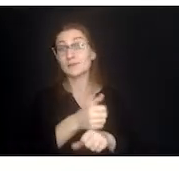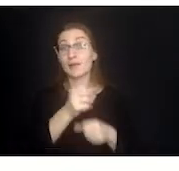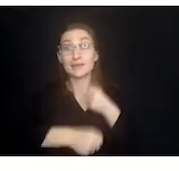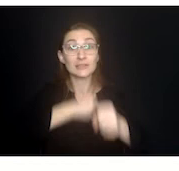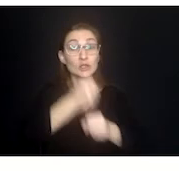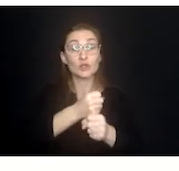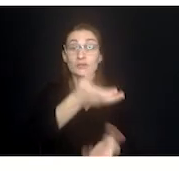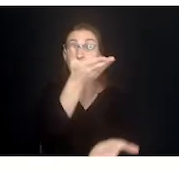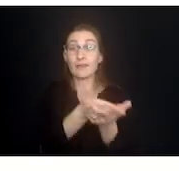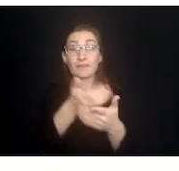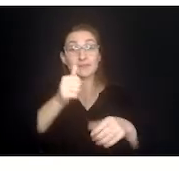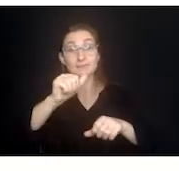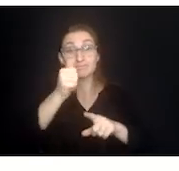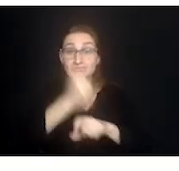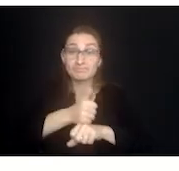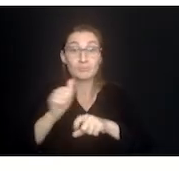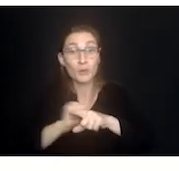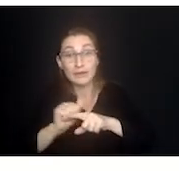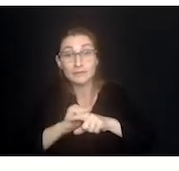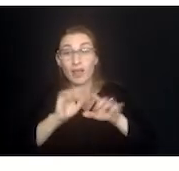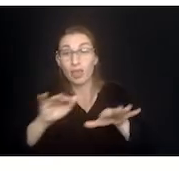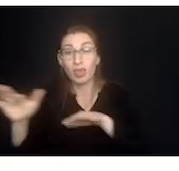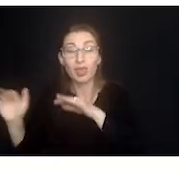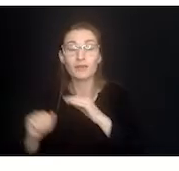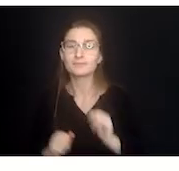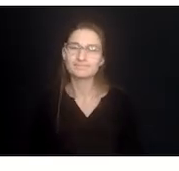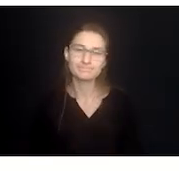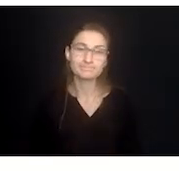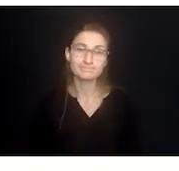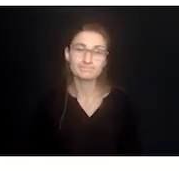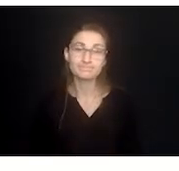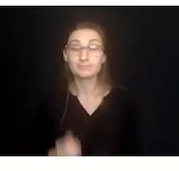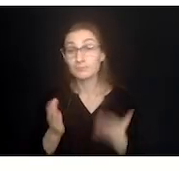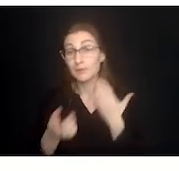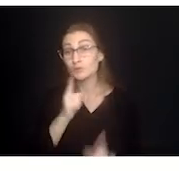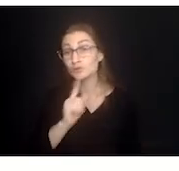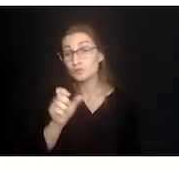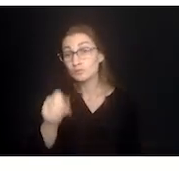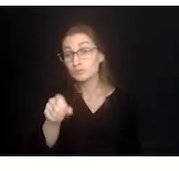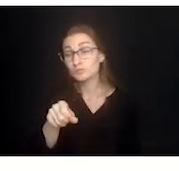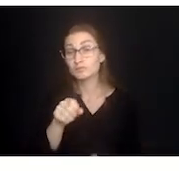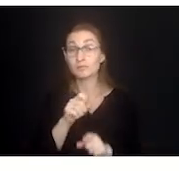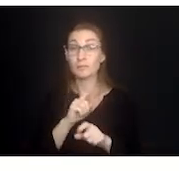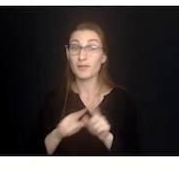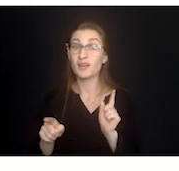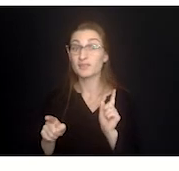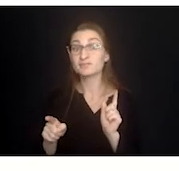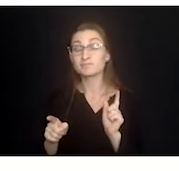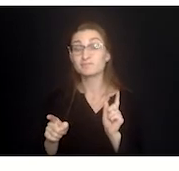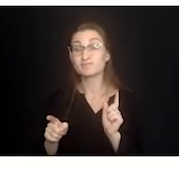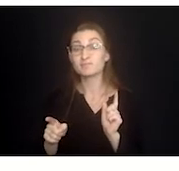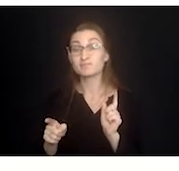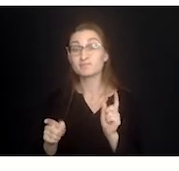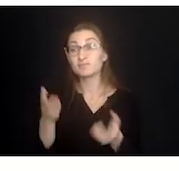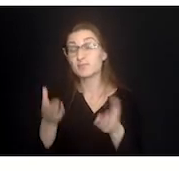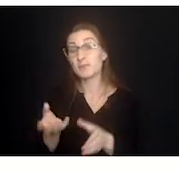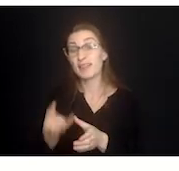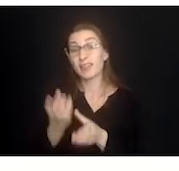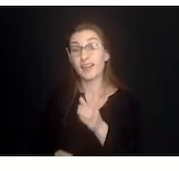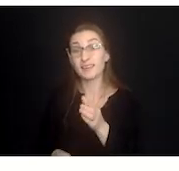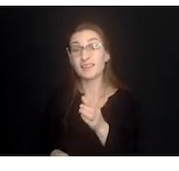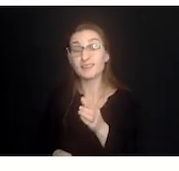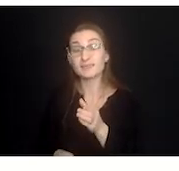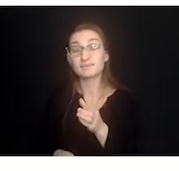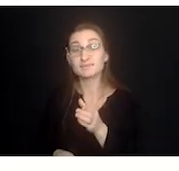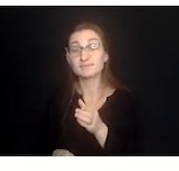or this is based on years of research and evidence-based practices. While that may be the case, that